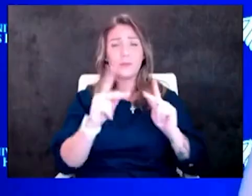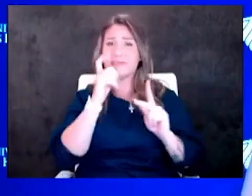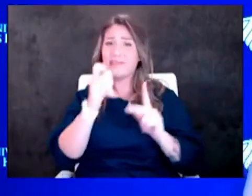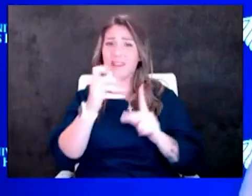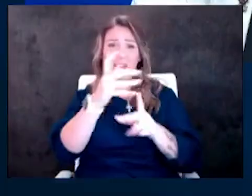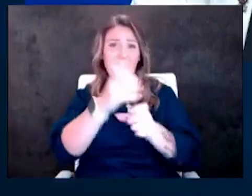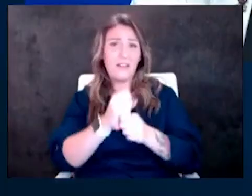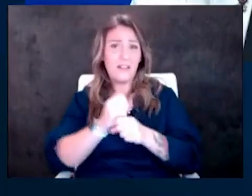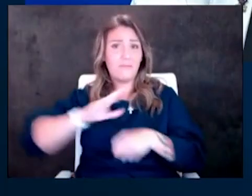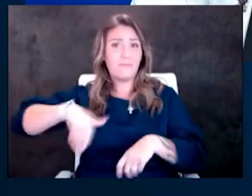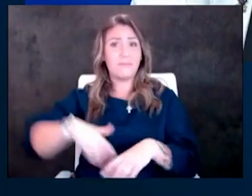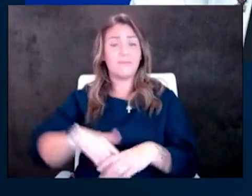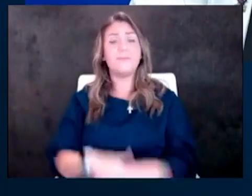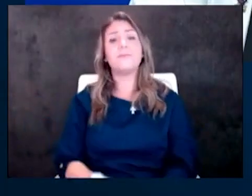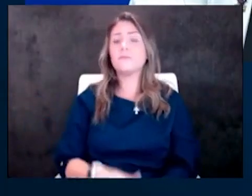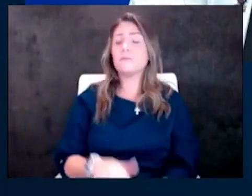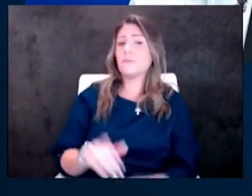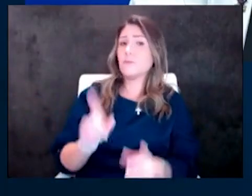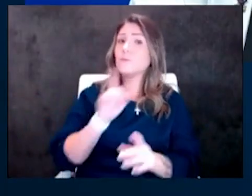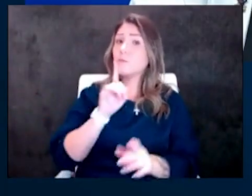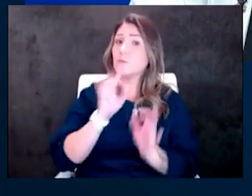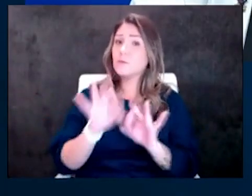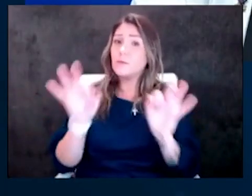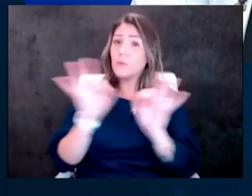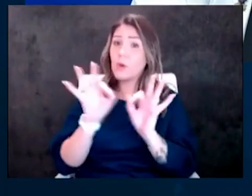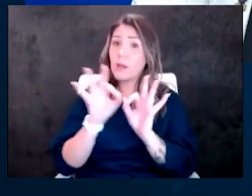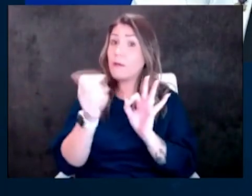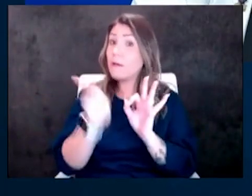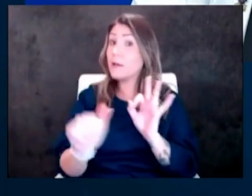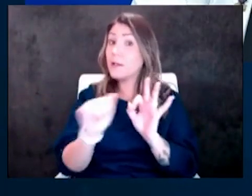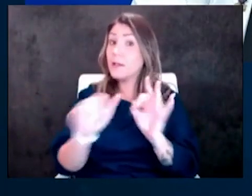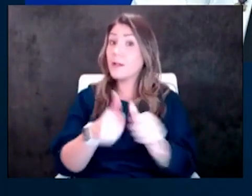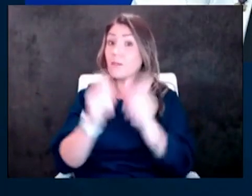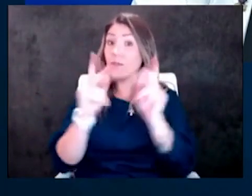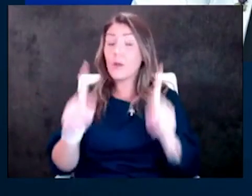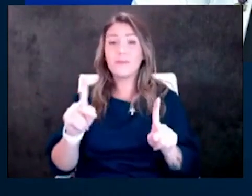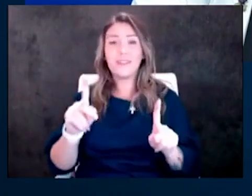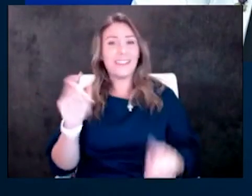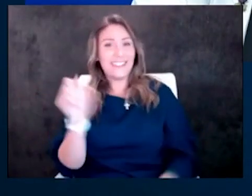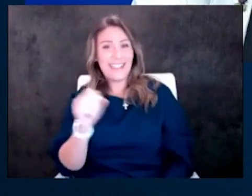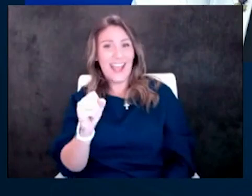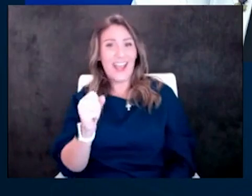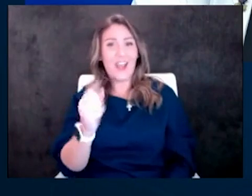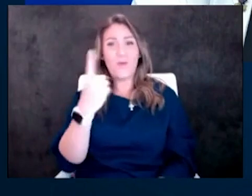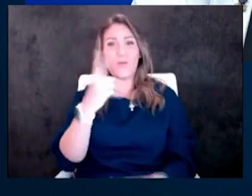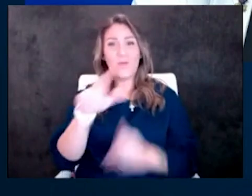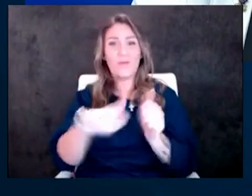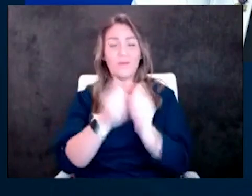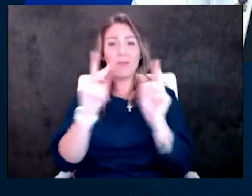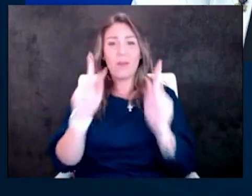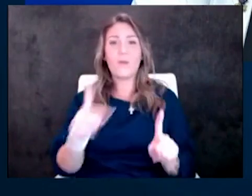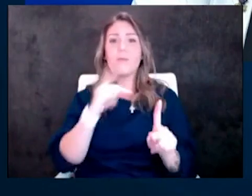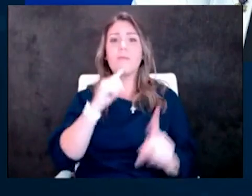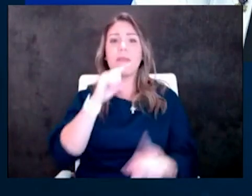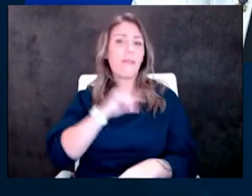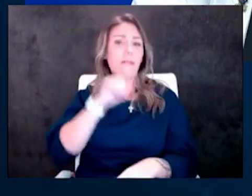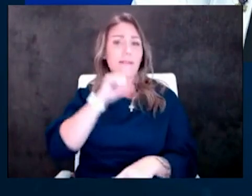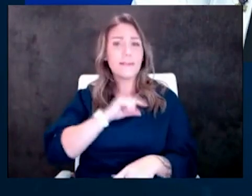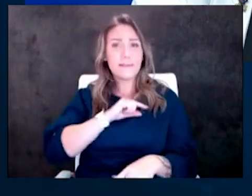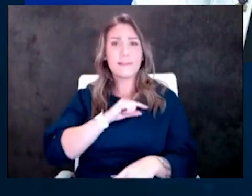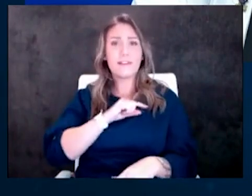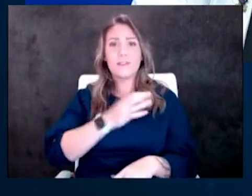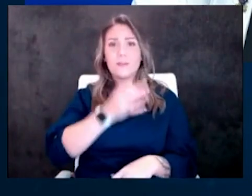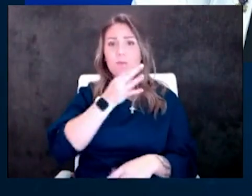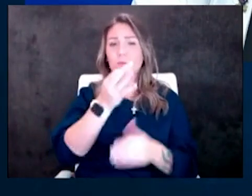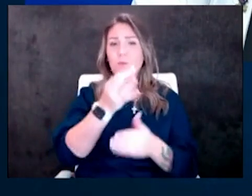Yeah, so important. Other questions or any follow-up there? Yeah, I actually had one follow-up with Thanksgiving coming next